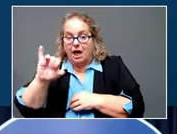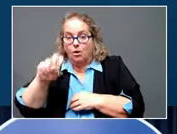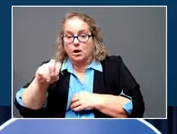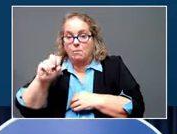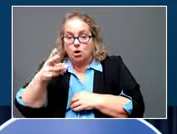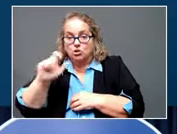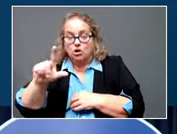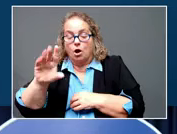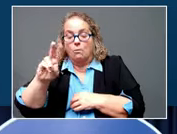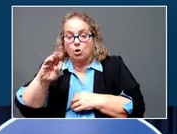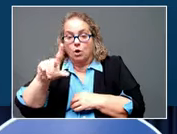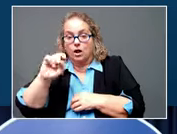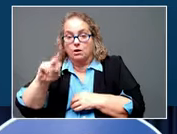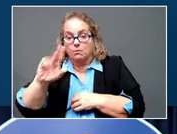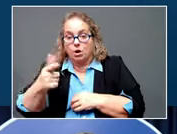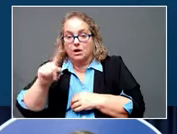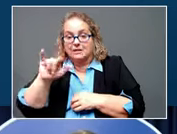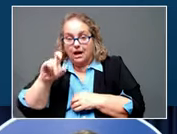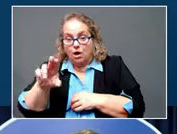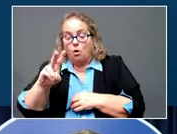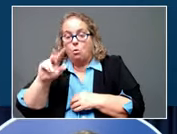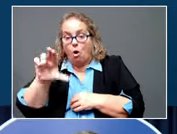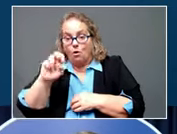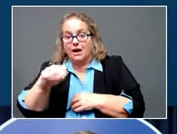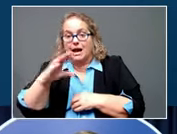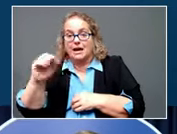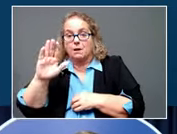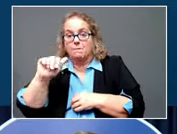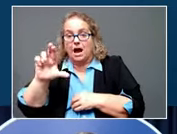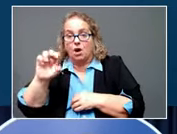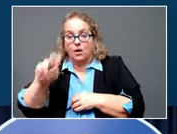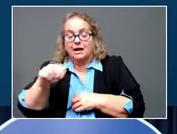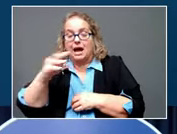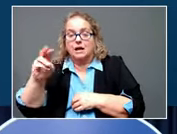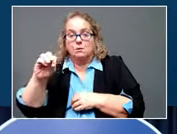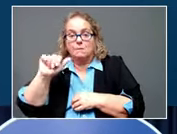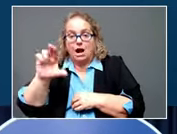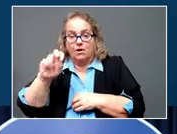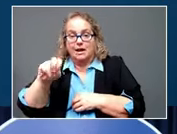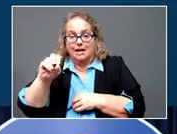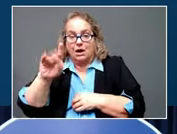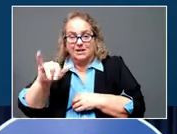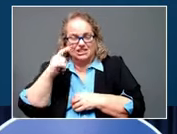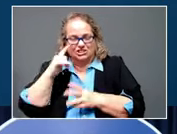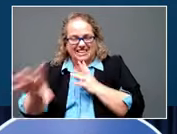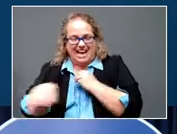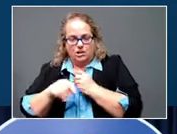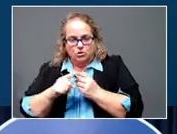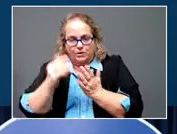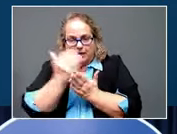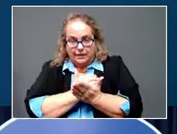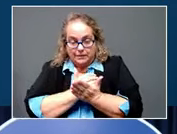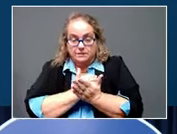Warren, and Barron and Marion counties were just added to the list that are approved for this assistance. We've updated